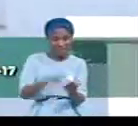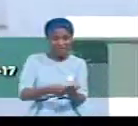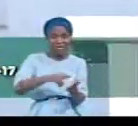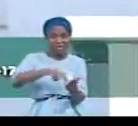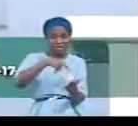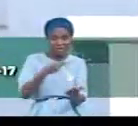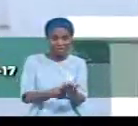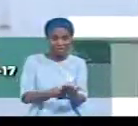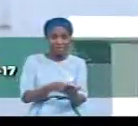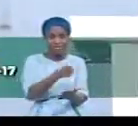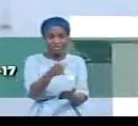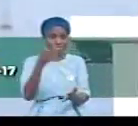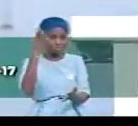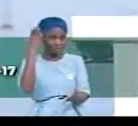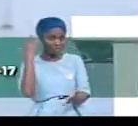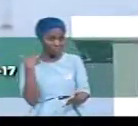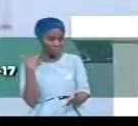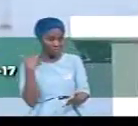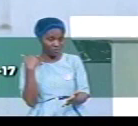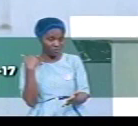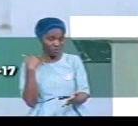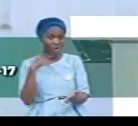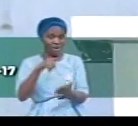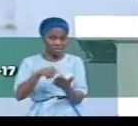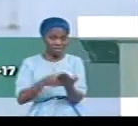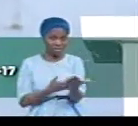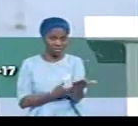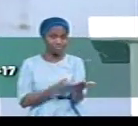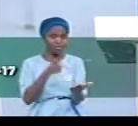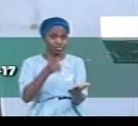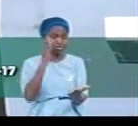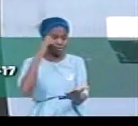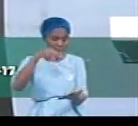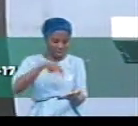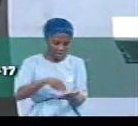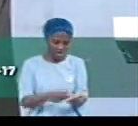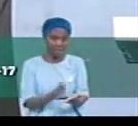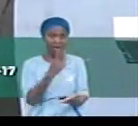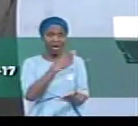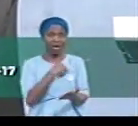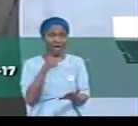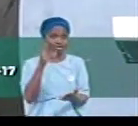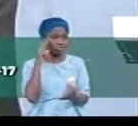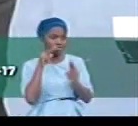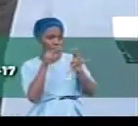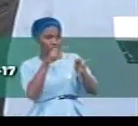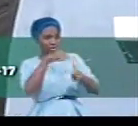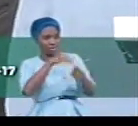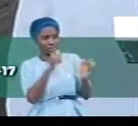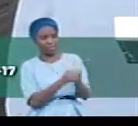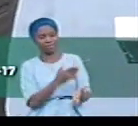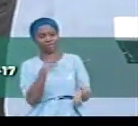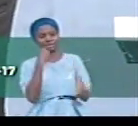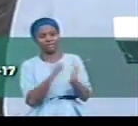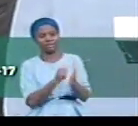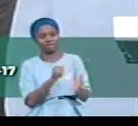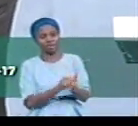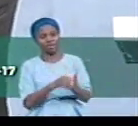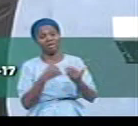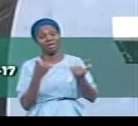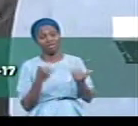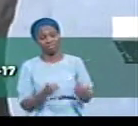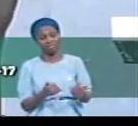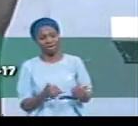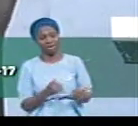before, this morning you will rise up and look at that thing and say,